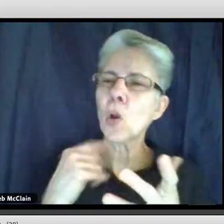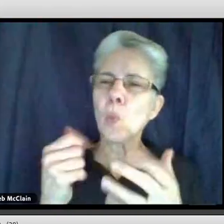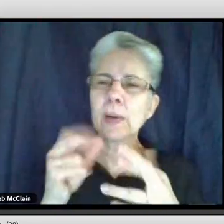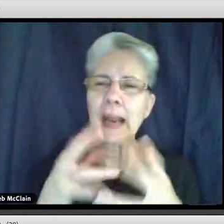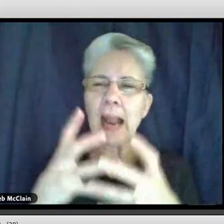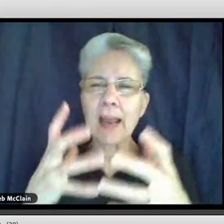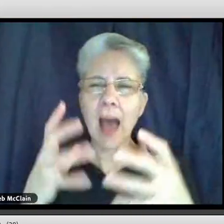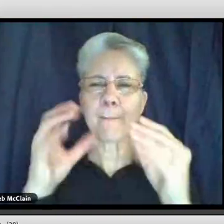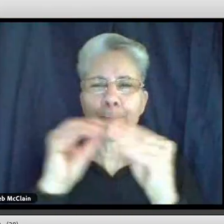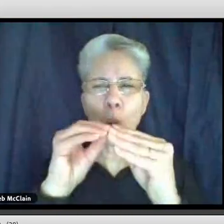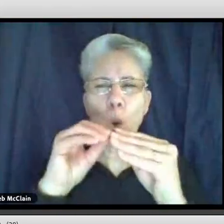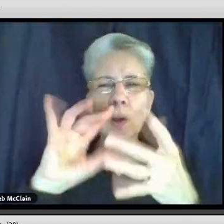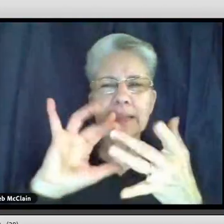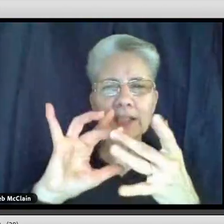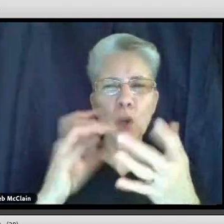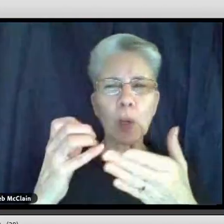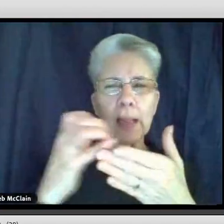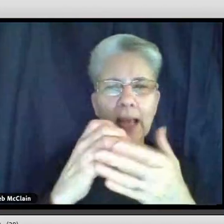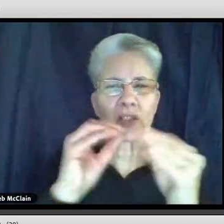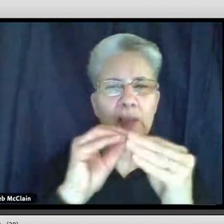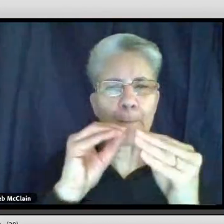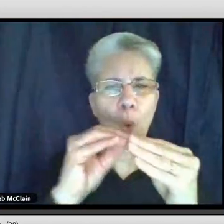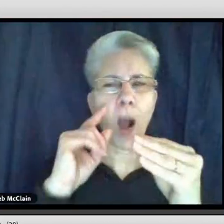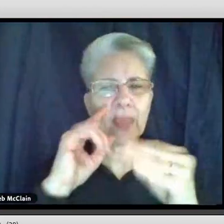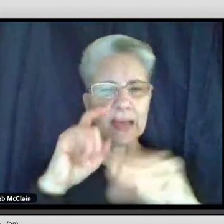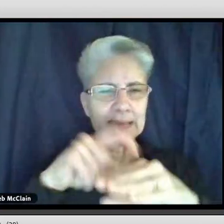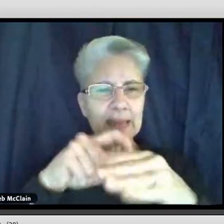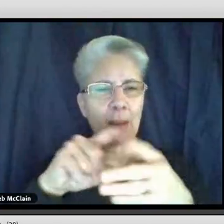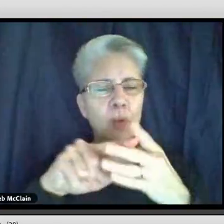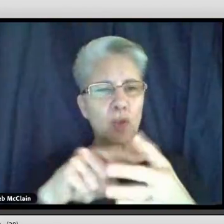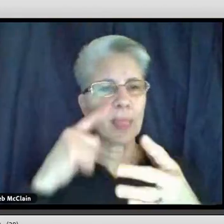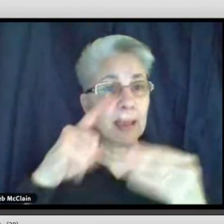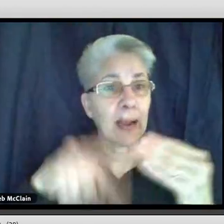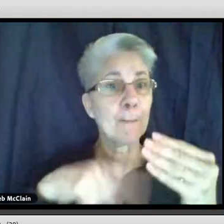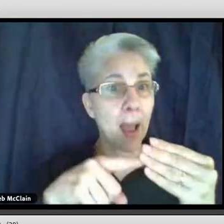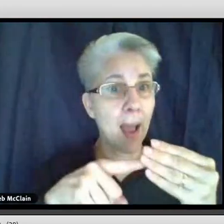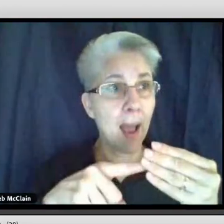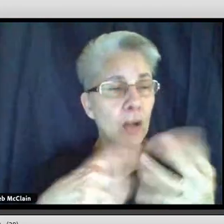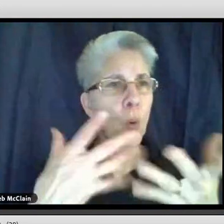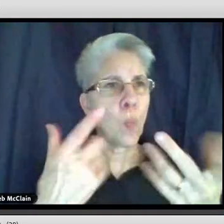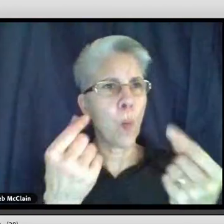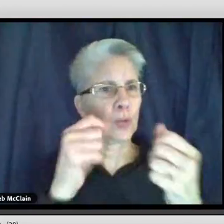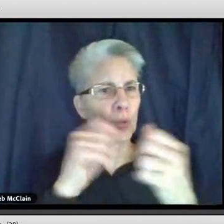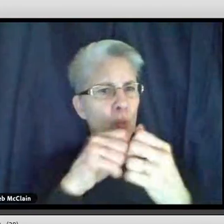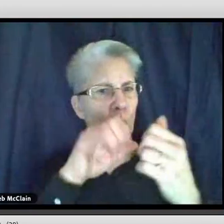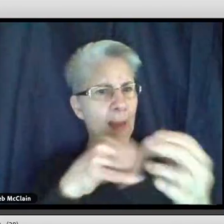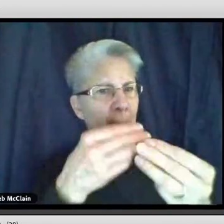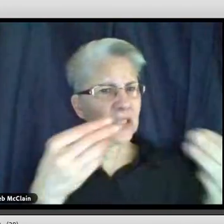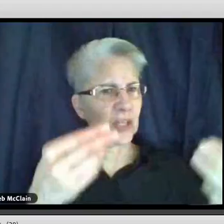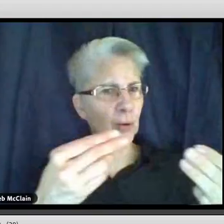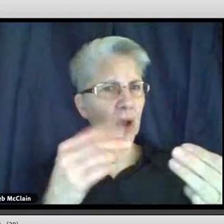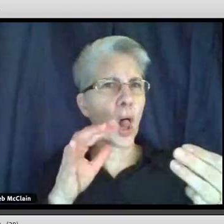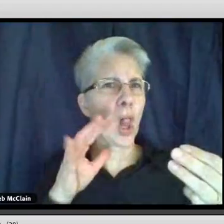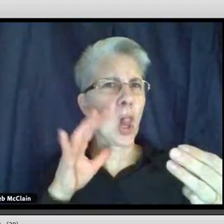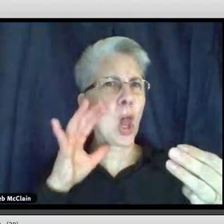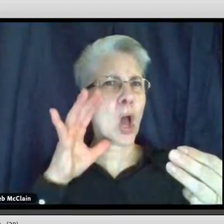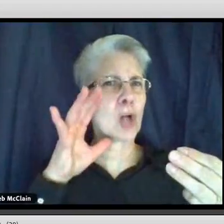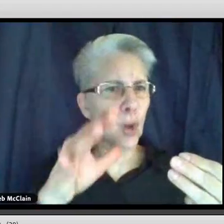born digital collections in. I really think it's time that we start to think about what we're doing with that material long term.